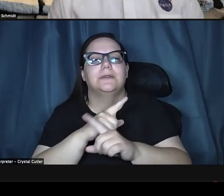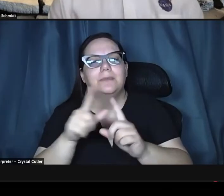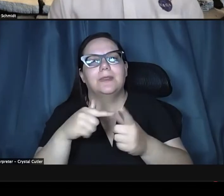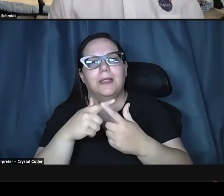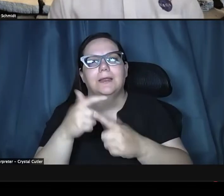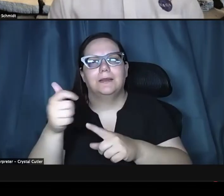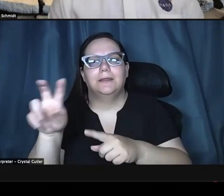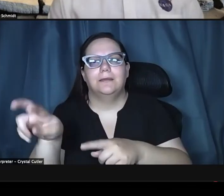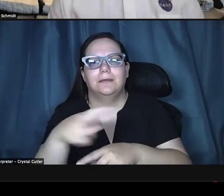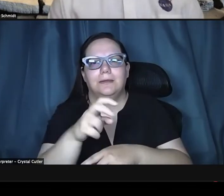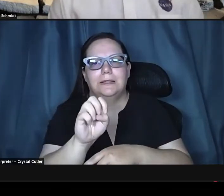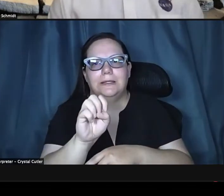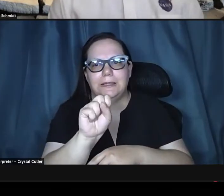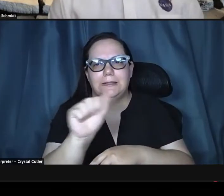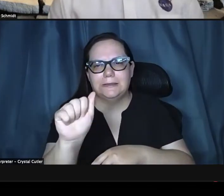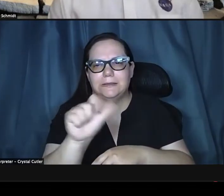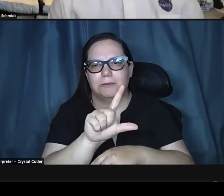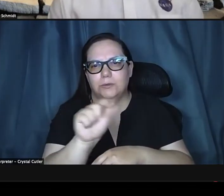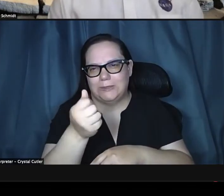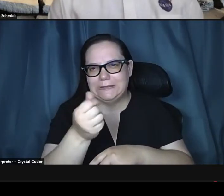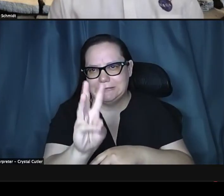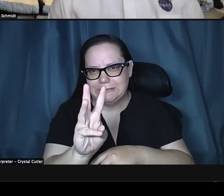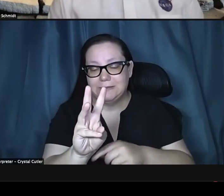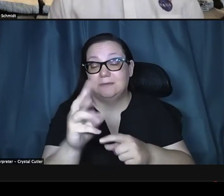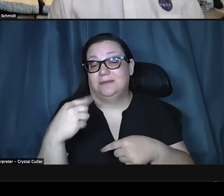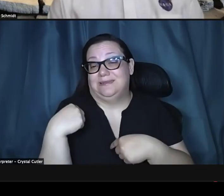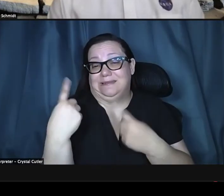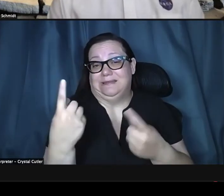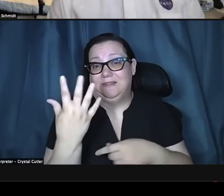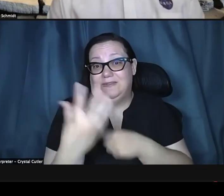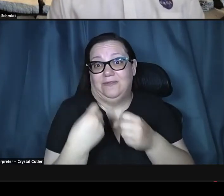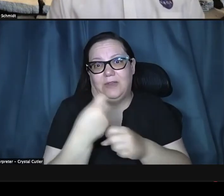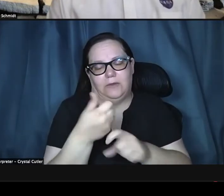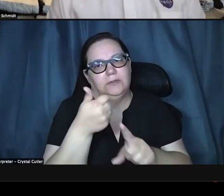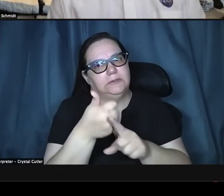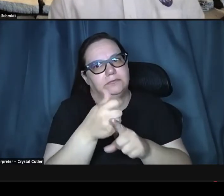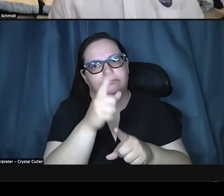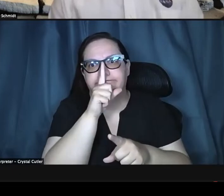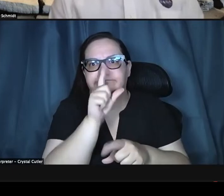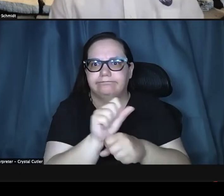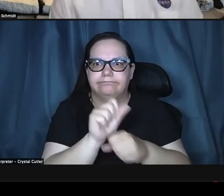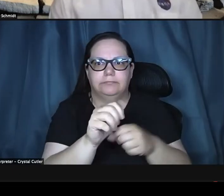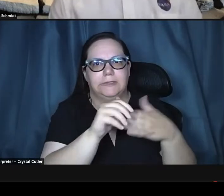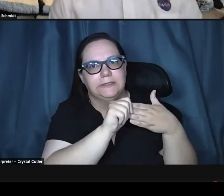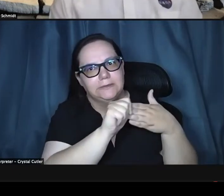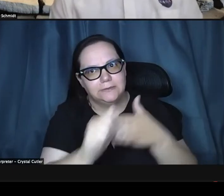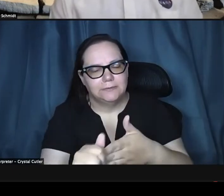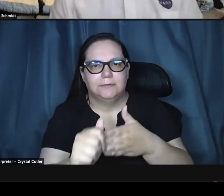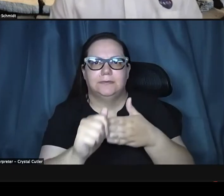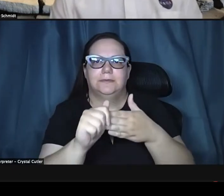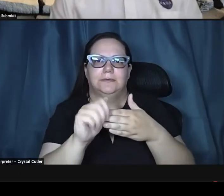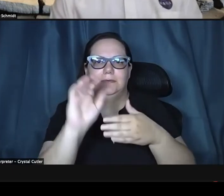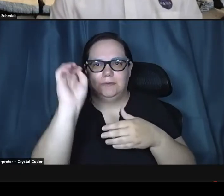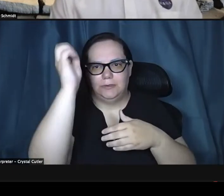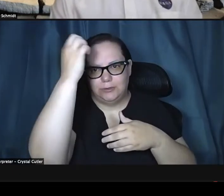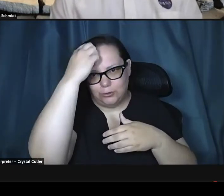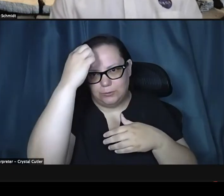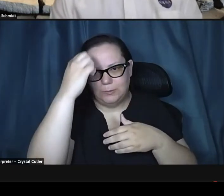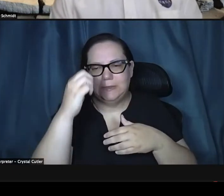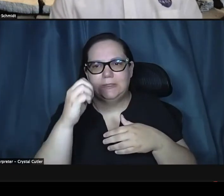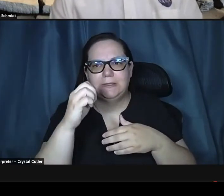for the last 5 years, he really has been spearheading the European Space Agency's effort